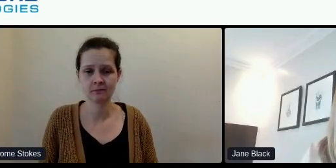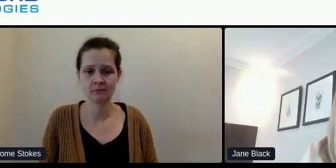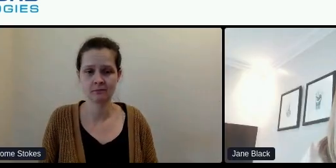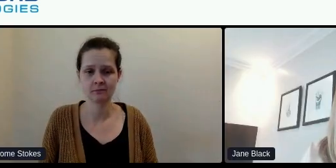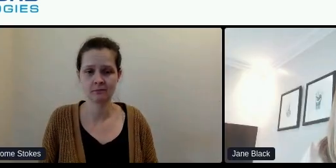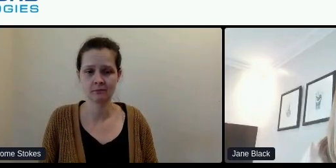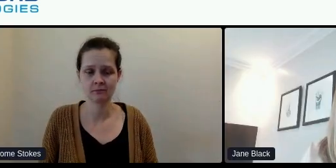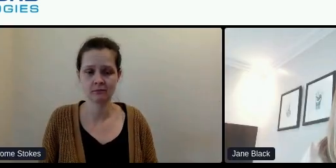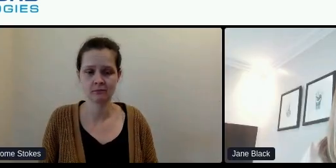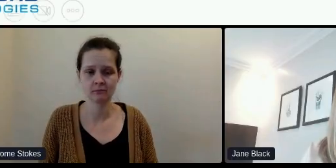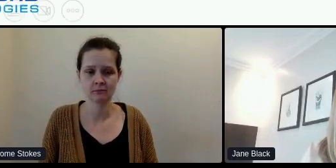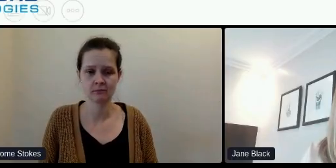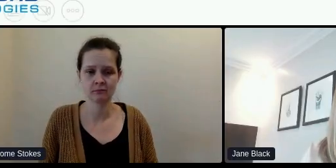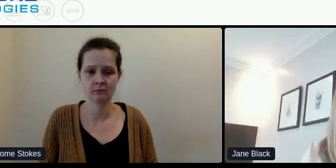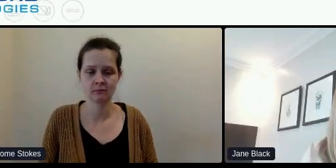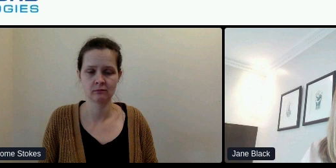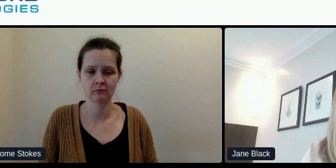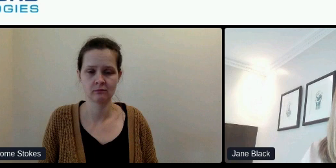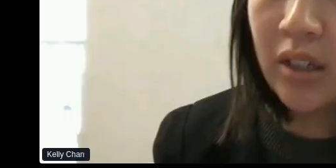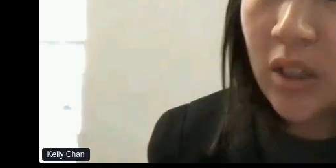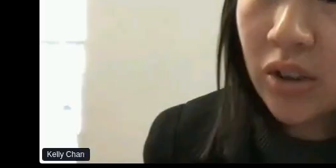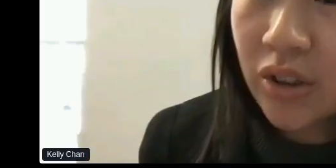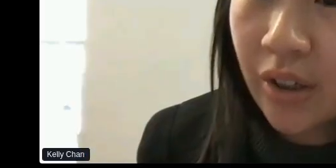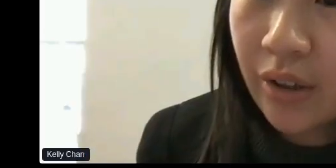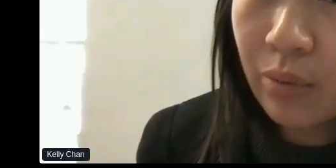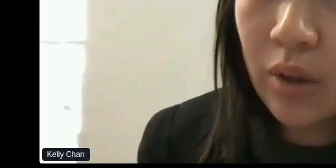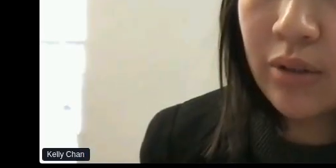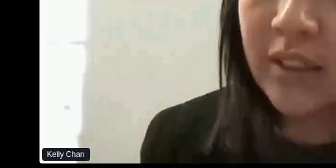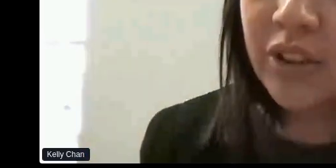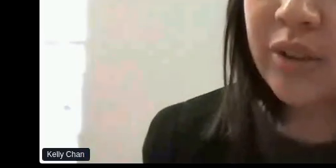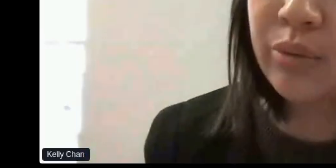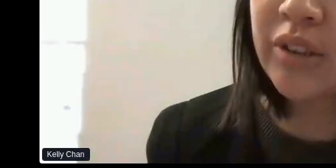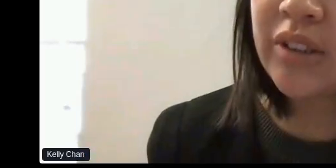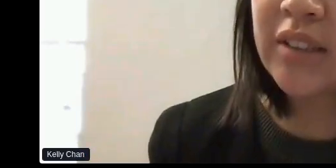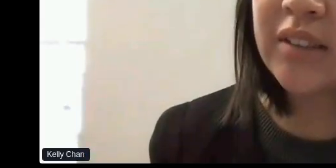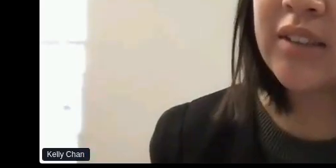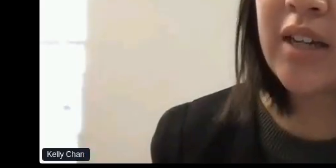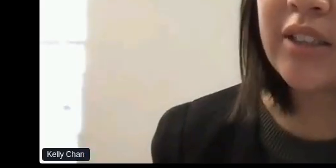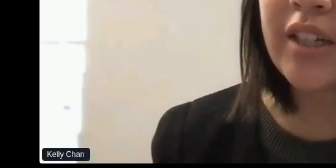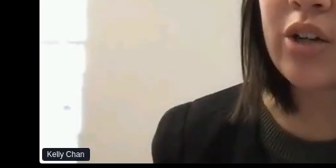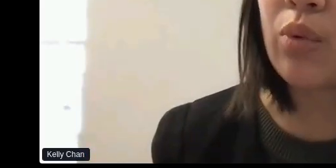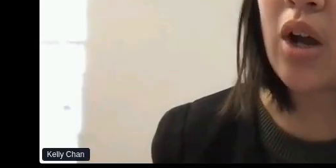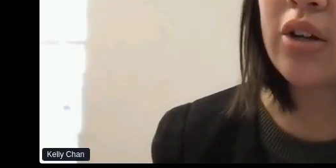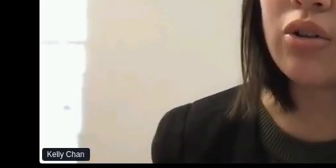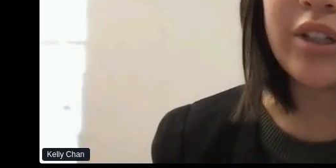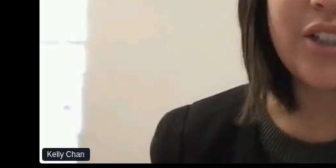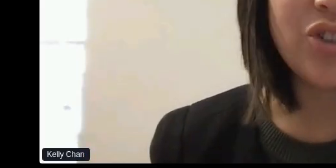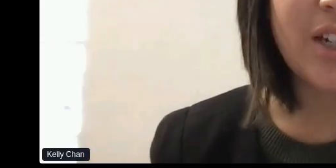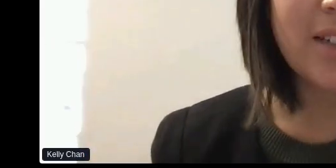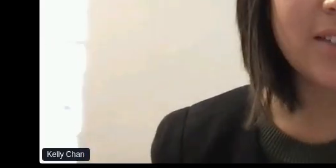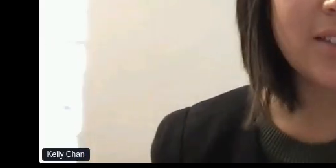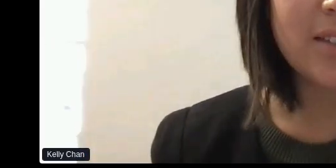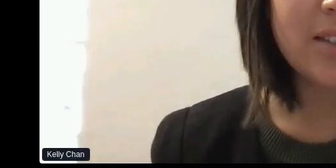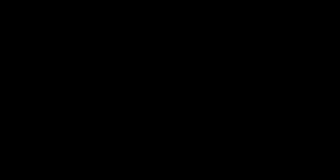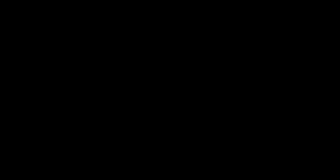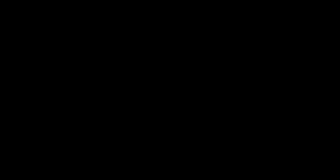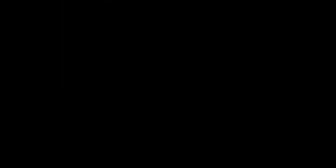There are a few questions, Jane. So one question was, does the site checker work on